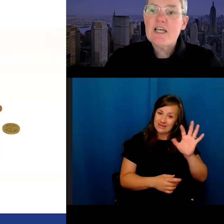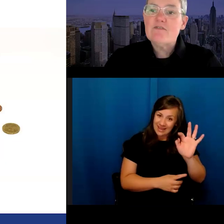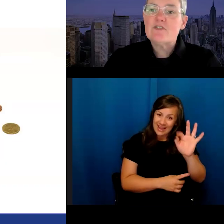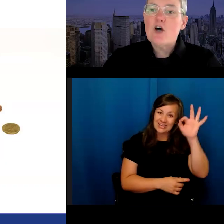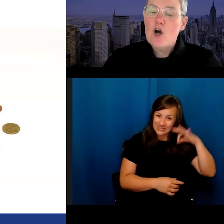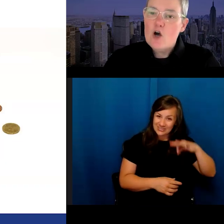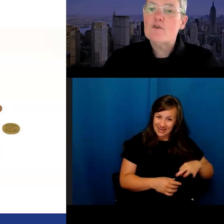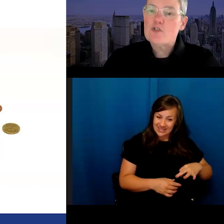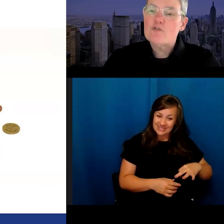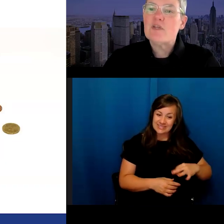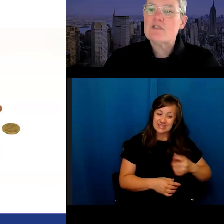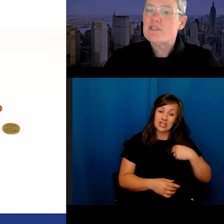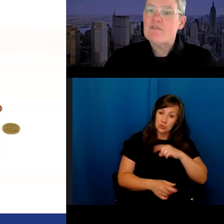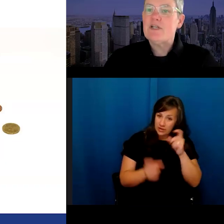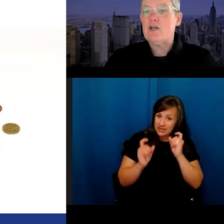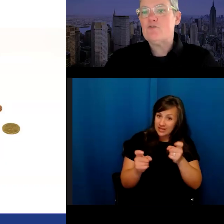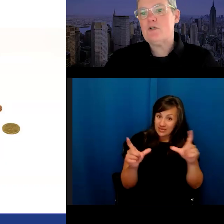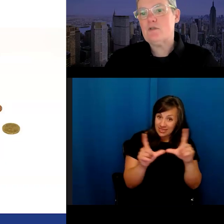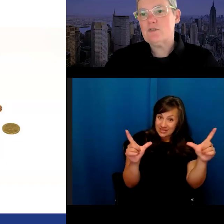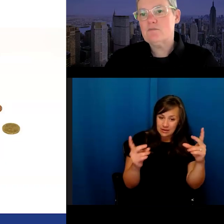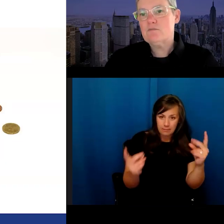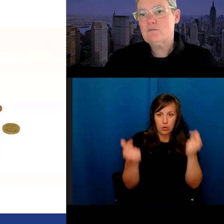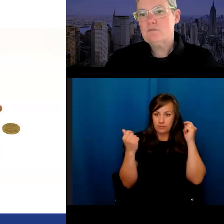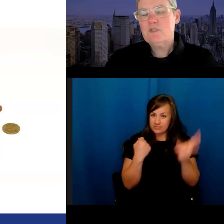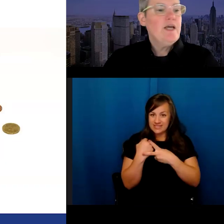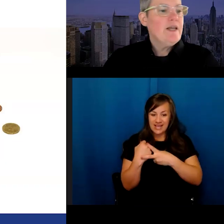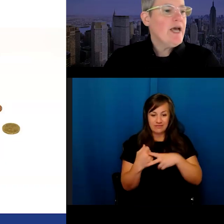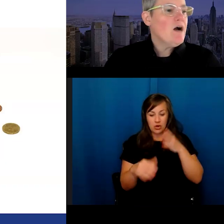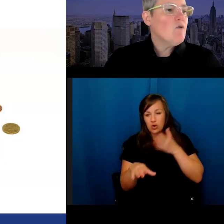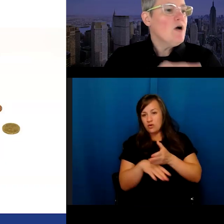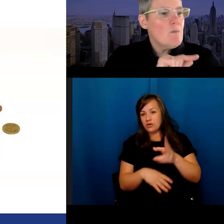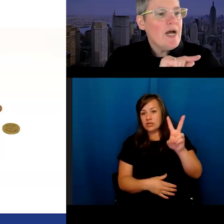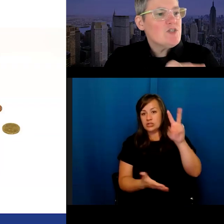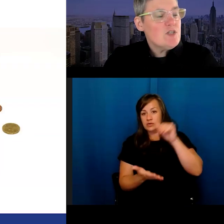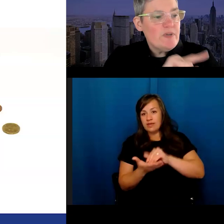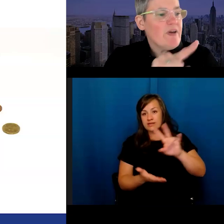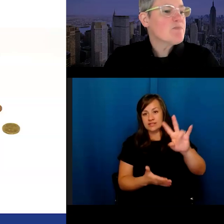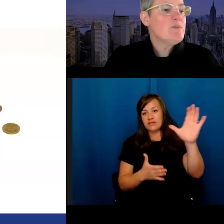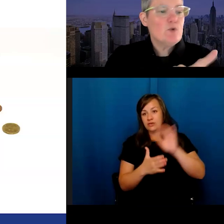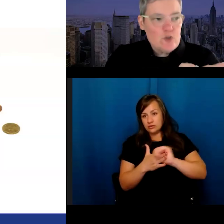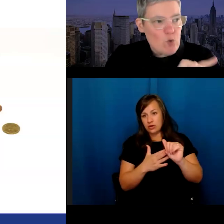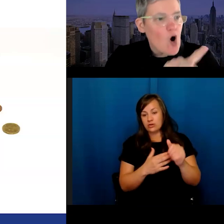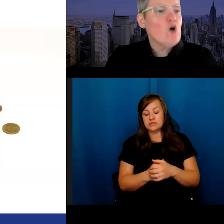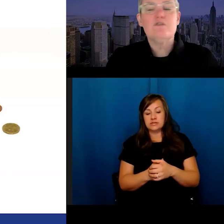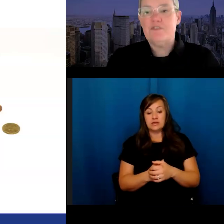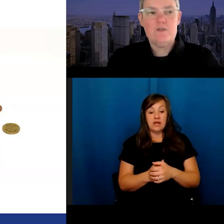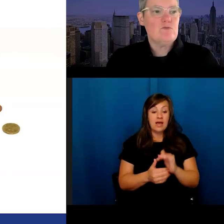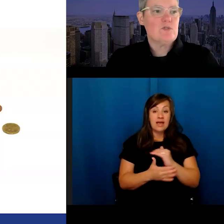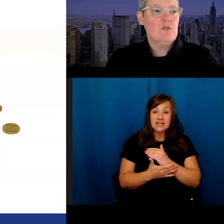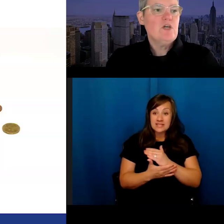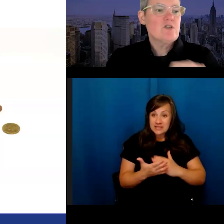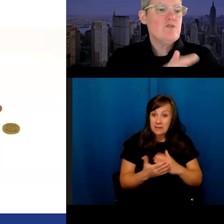You've just saved over $2,700. Now, imagine we've had people do all